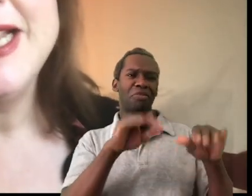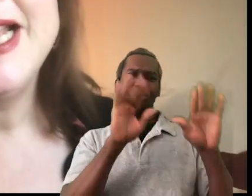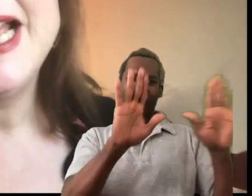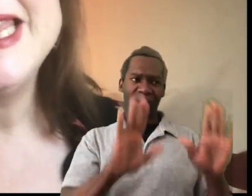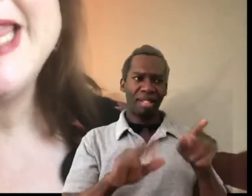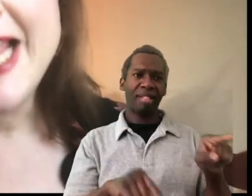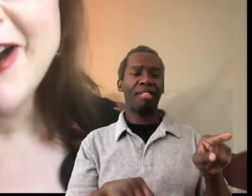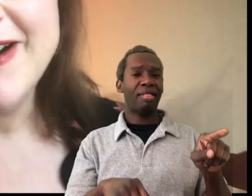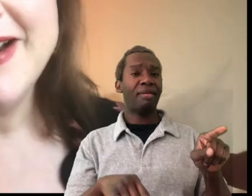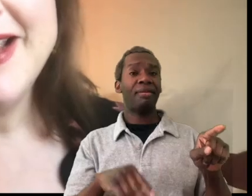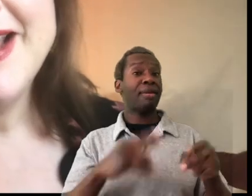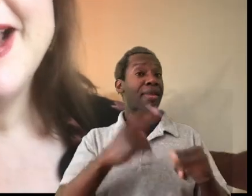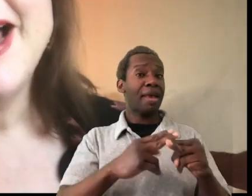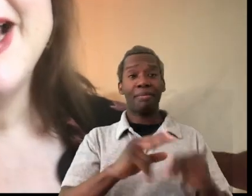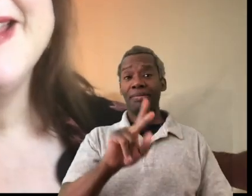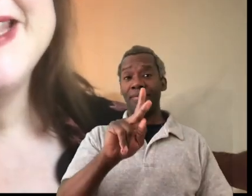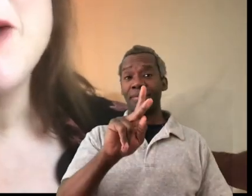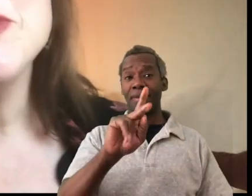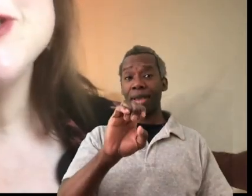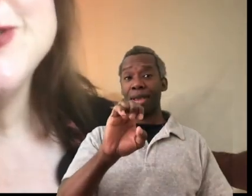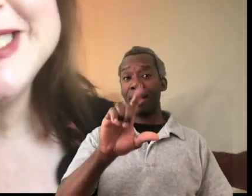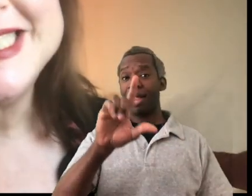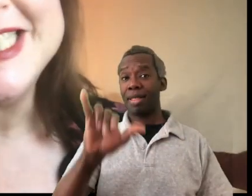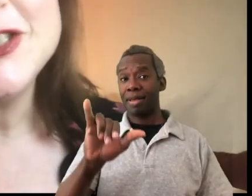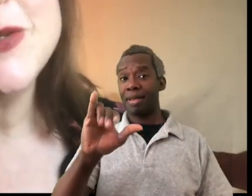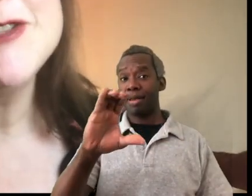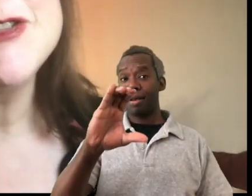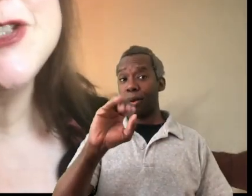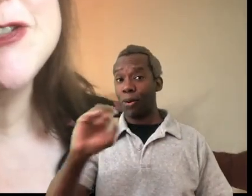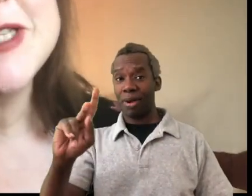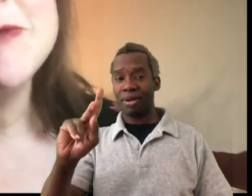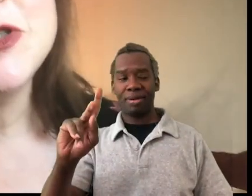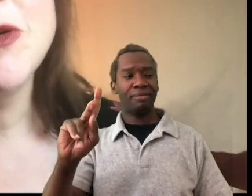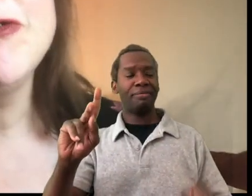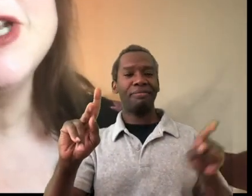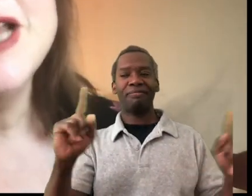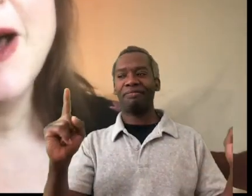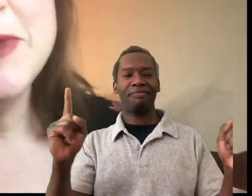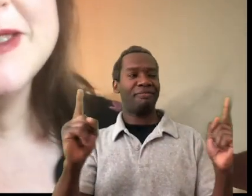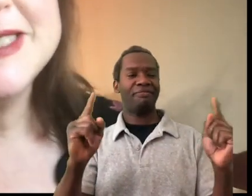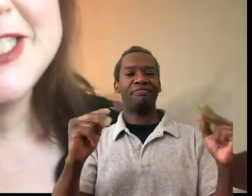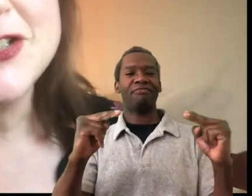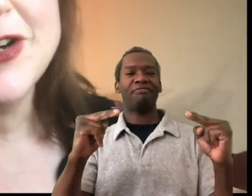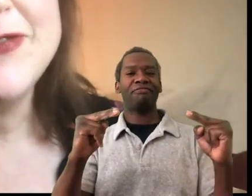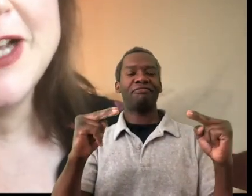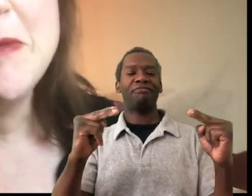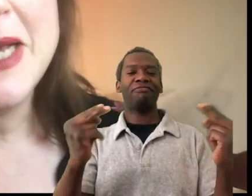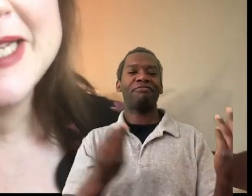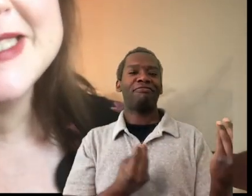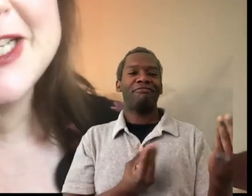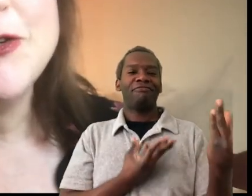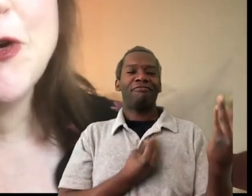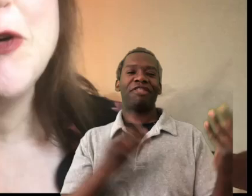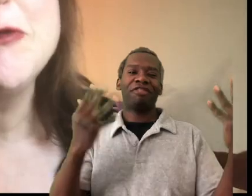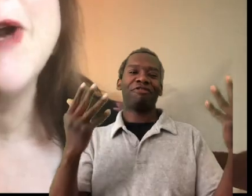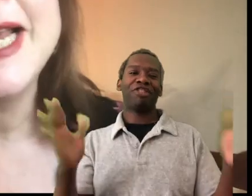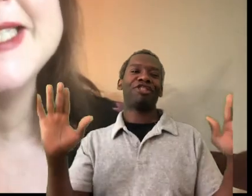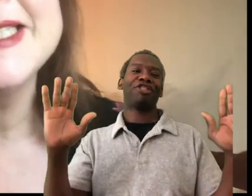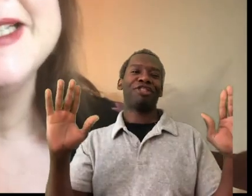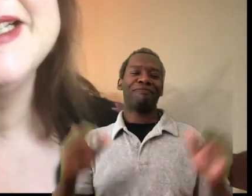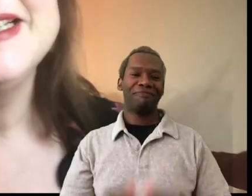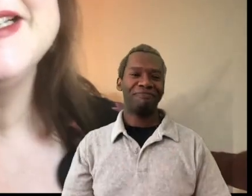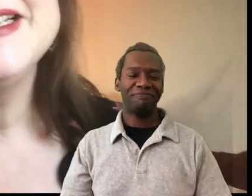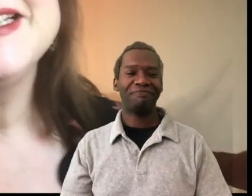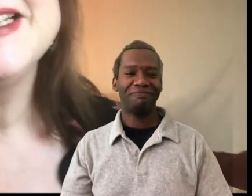teacher, and there I had the opportunity to introduce him to a phenomenal teacher of young minds in her own